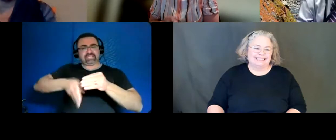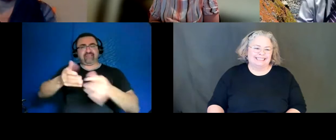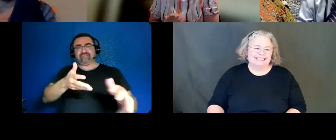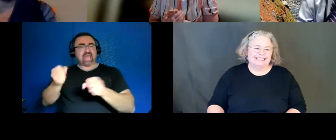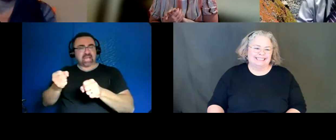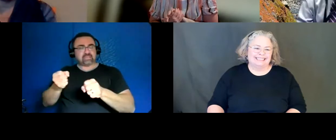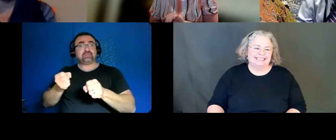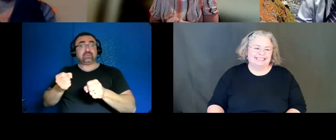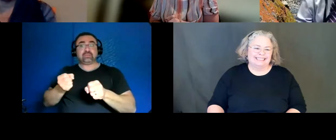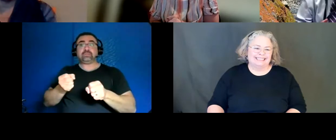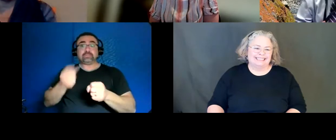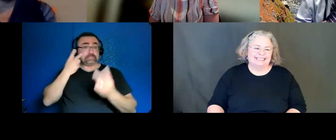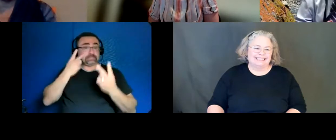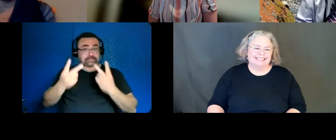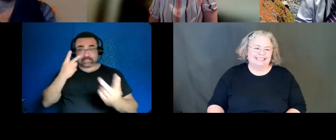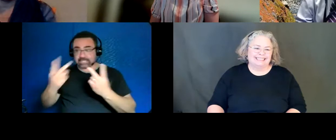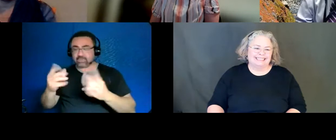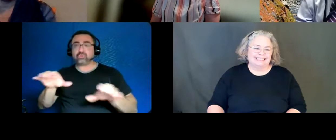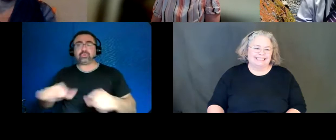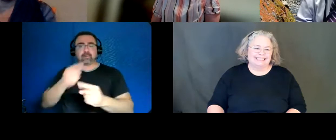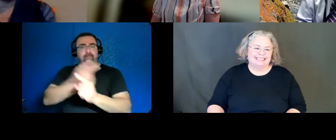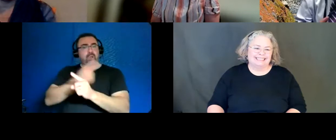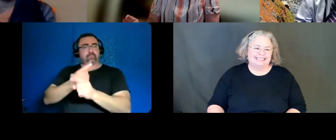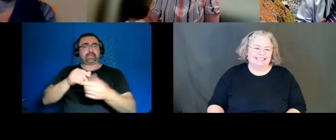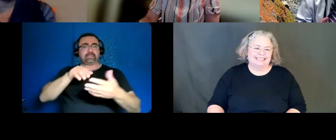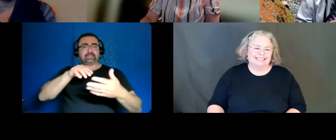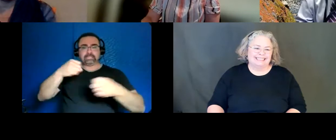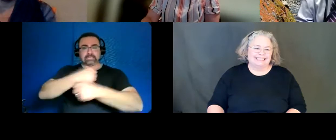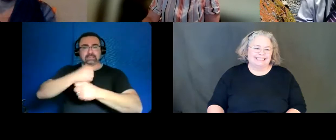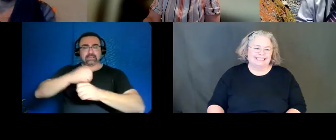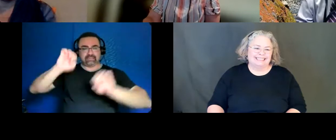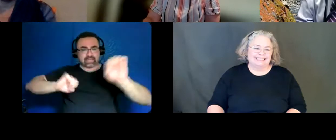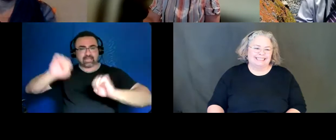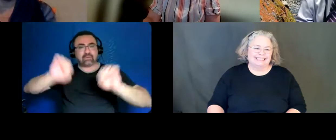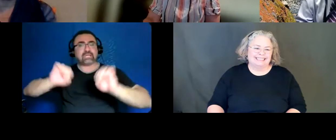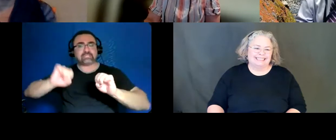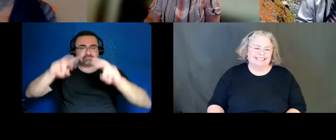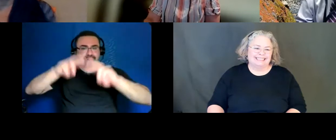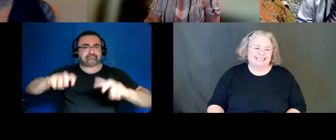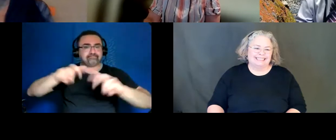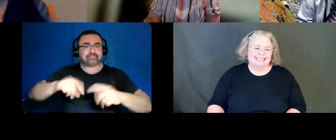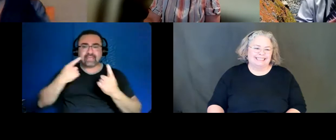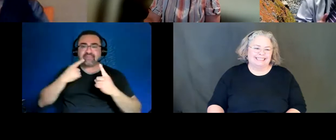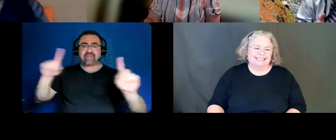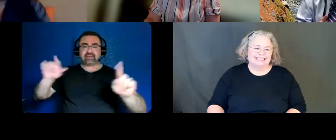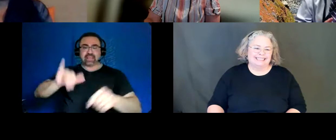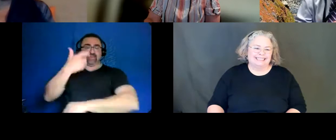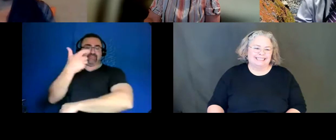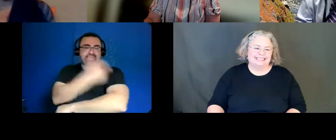you can actually do an appropriate statistical evaluation of the effectiveness of the